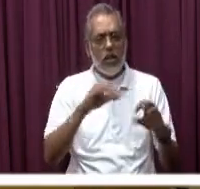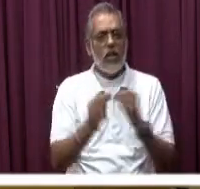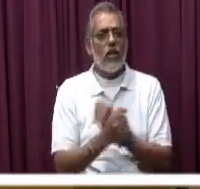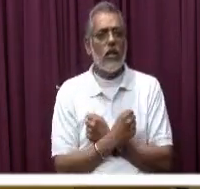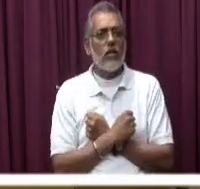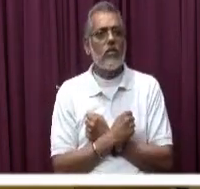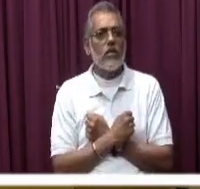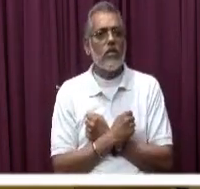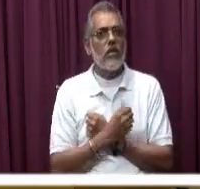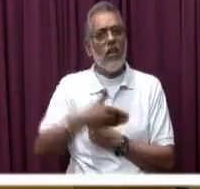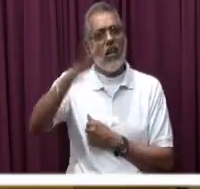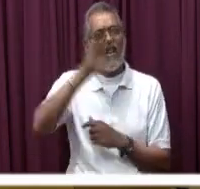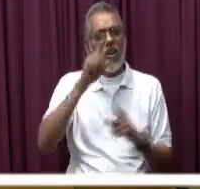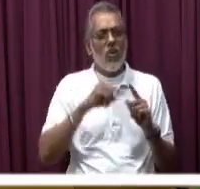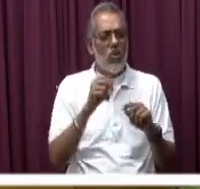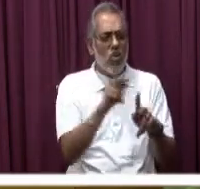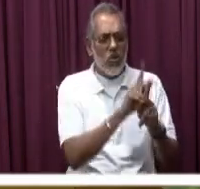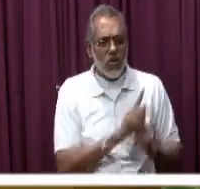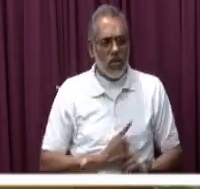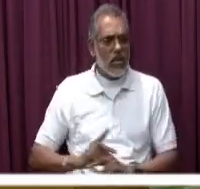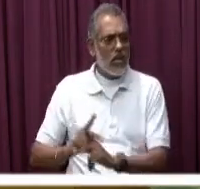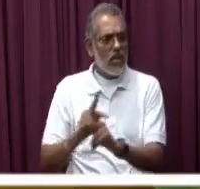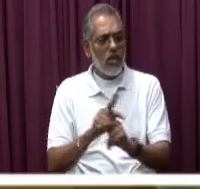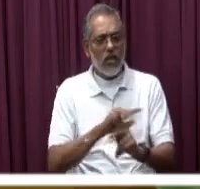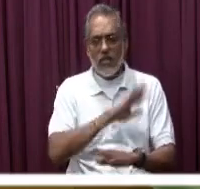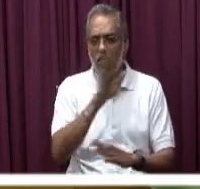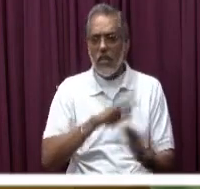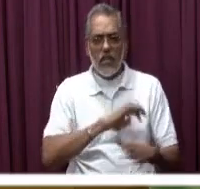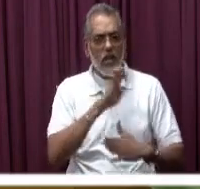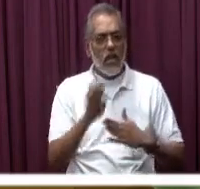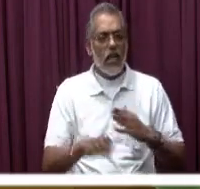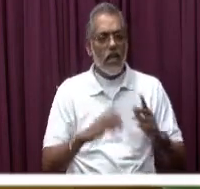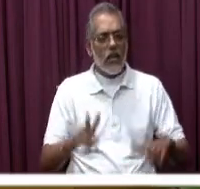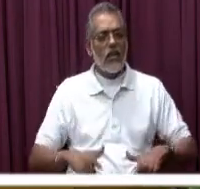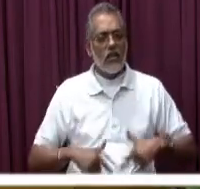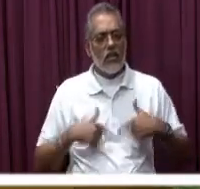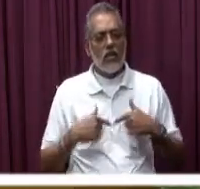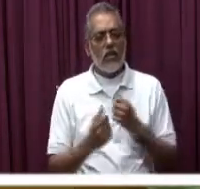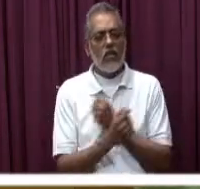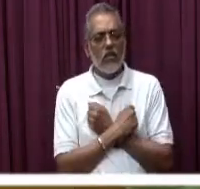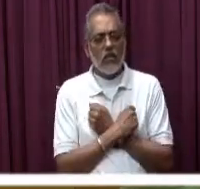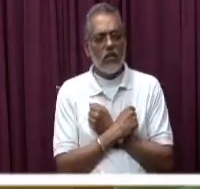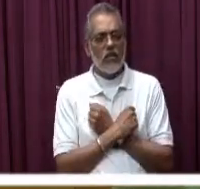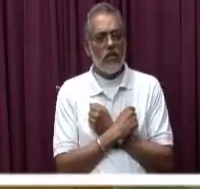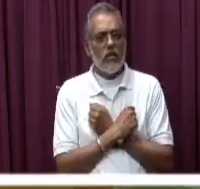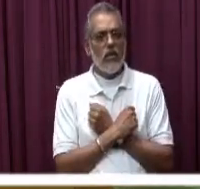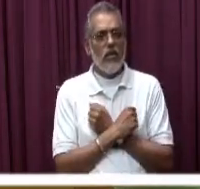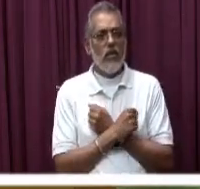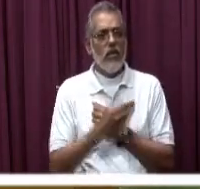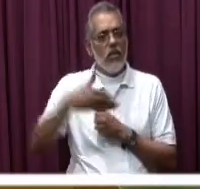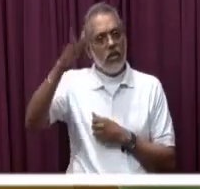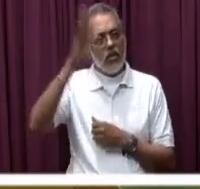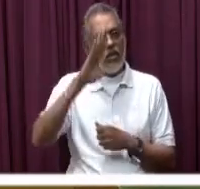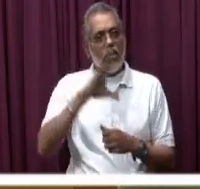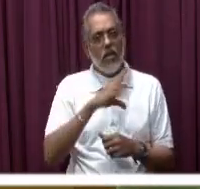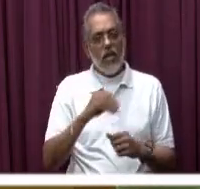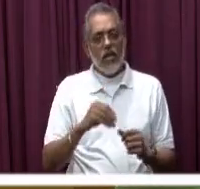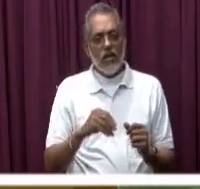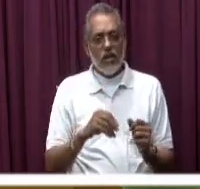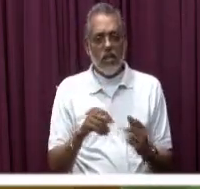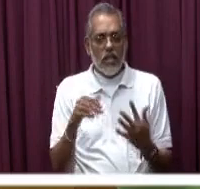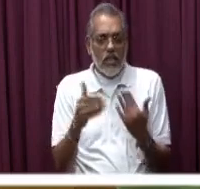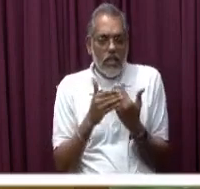How can you speak about a God of unconditional love? How can you speak about that? How can you speak about a God that is this intimate and